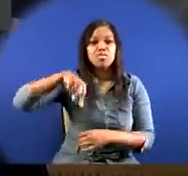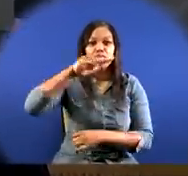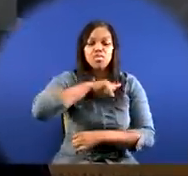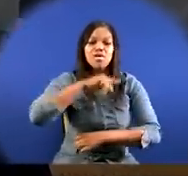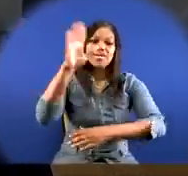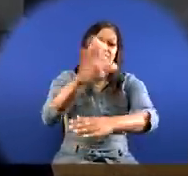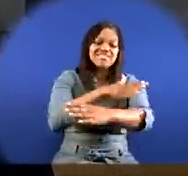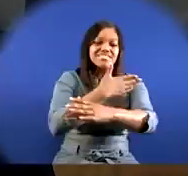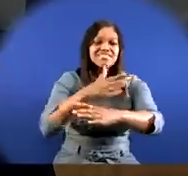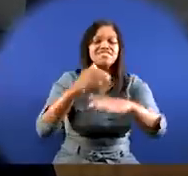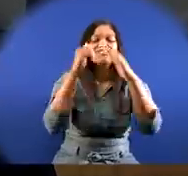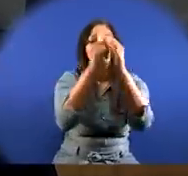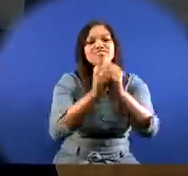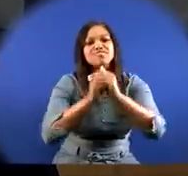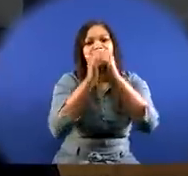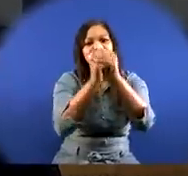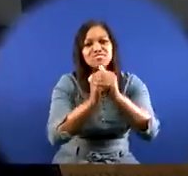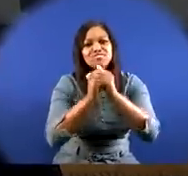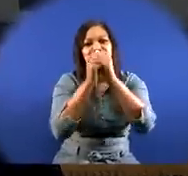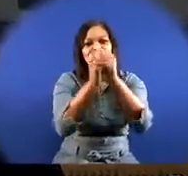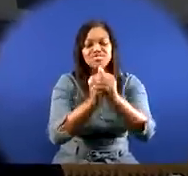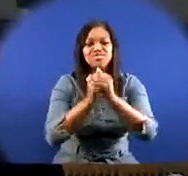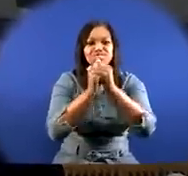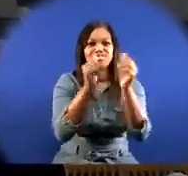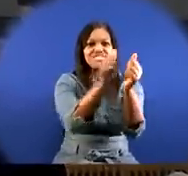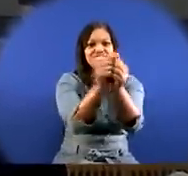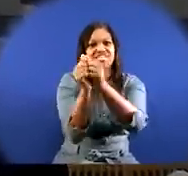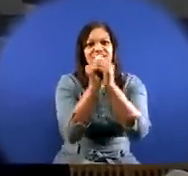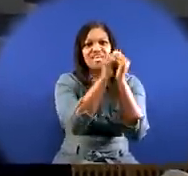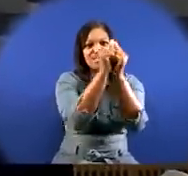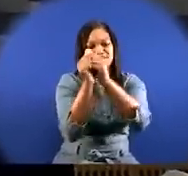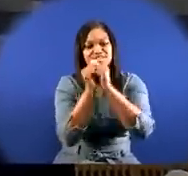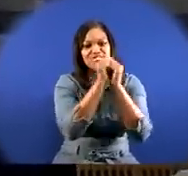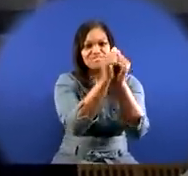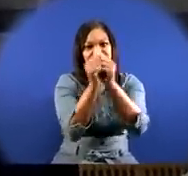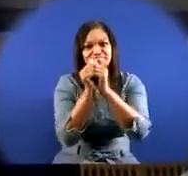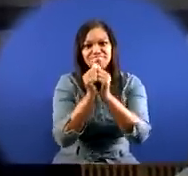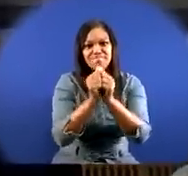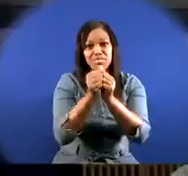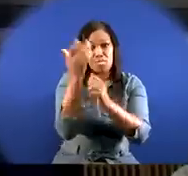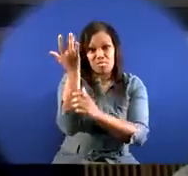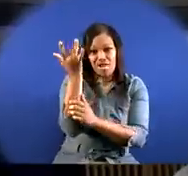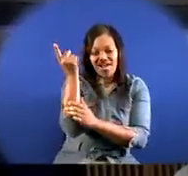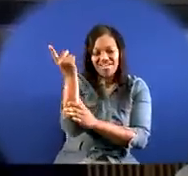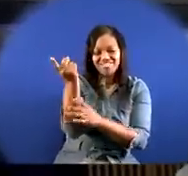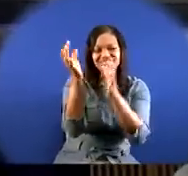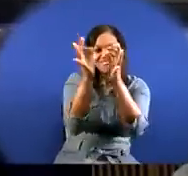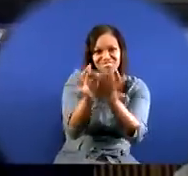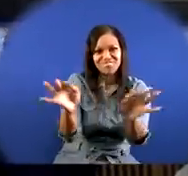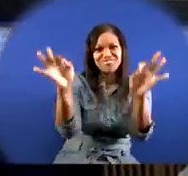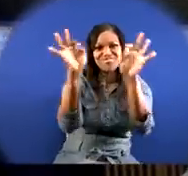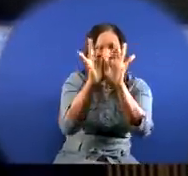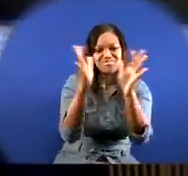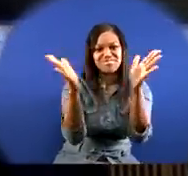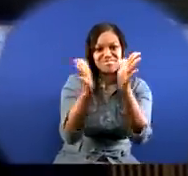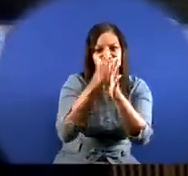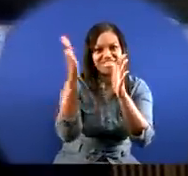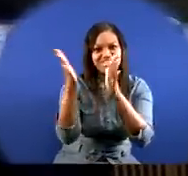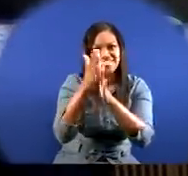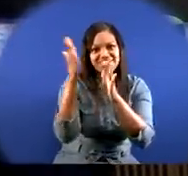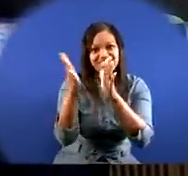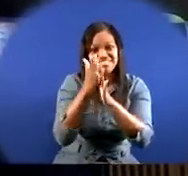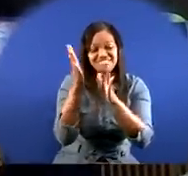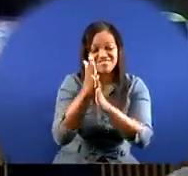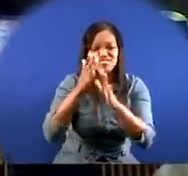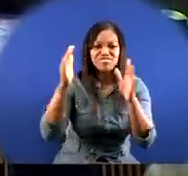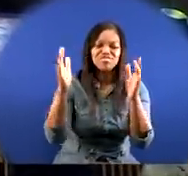you to join in with us and lift your voices unto our God. For he is truly worthy to be praised. Hallelujah. He's worthy